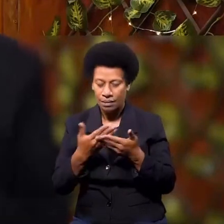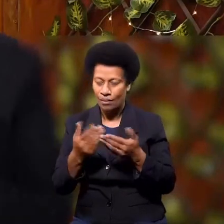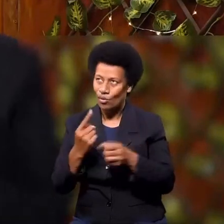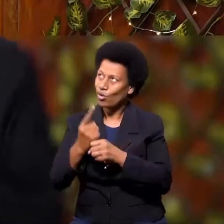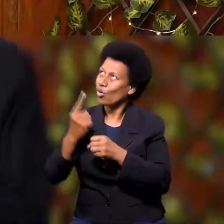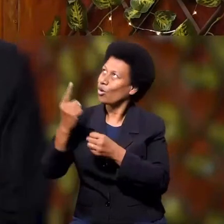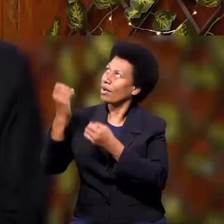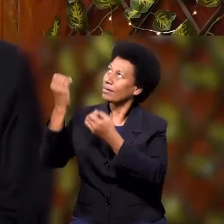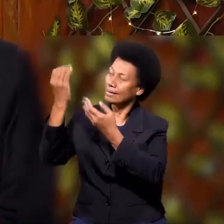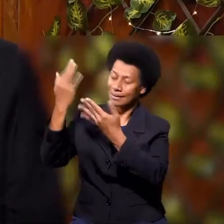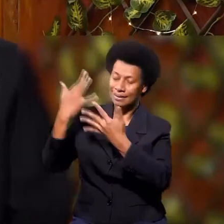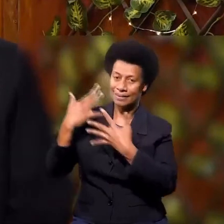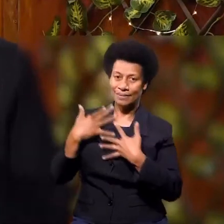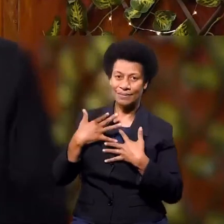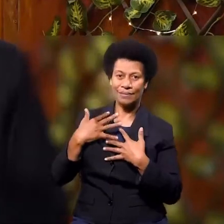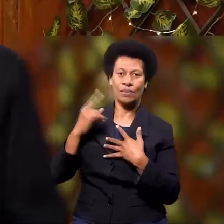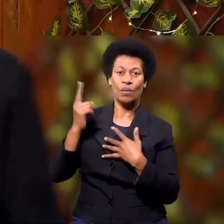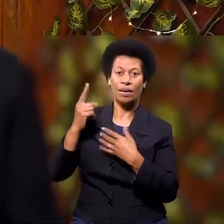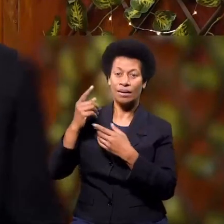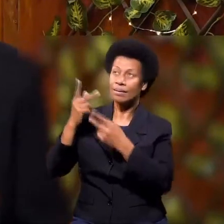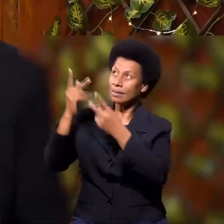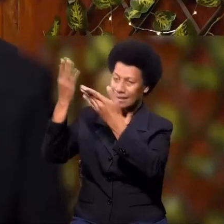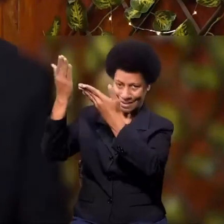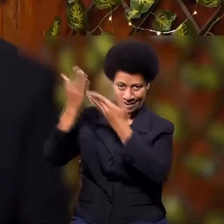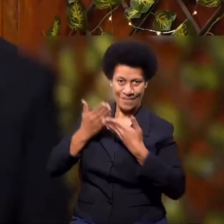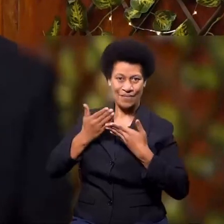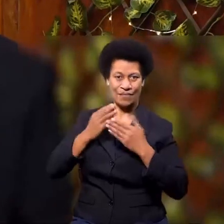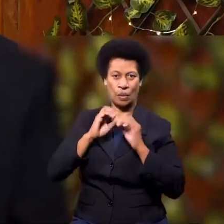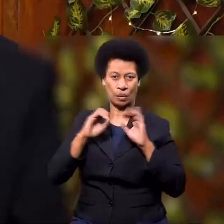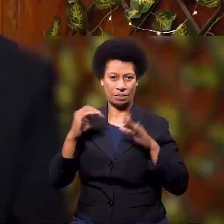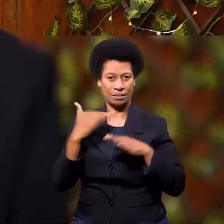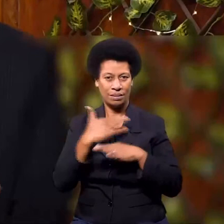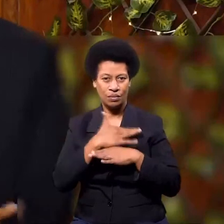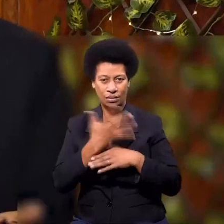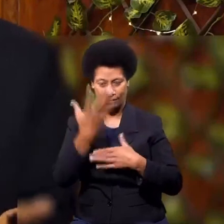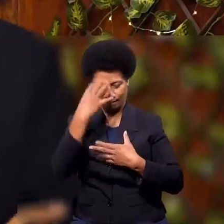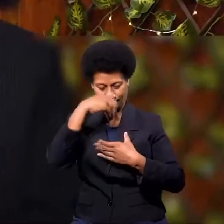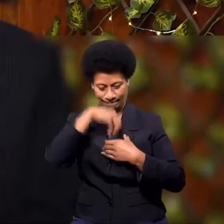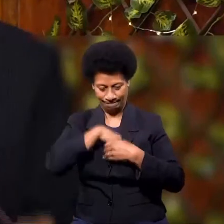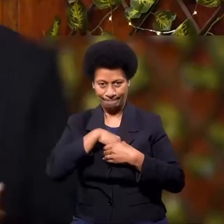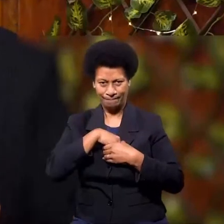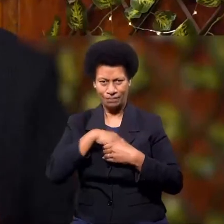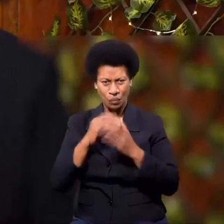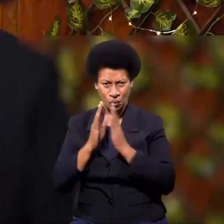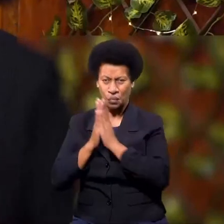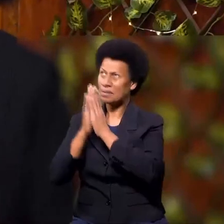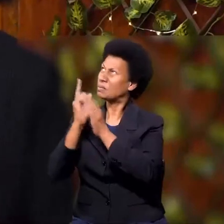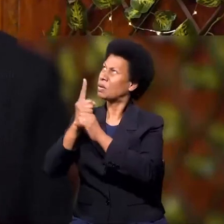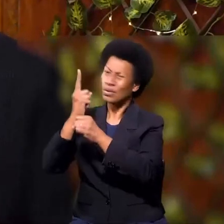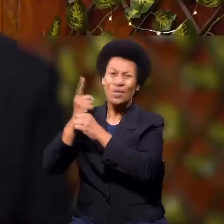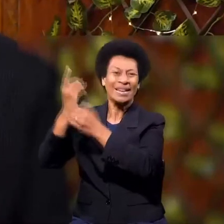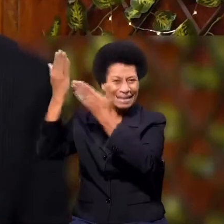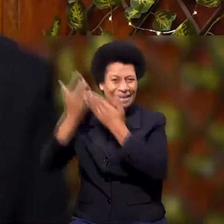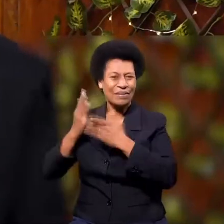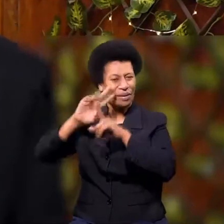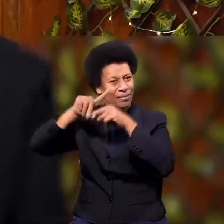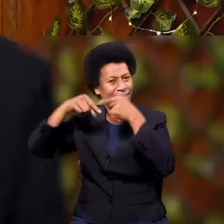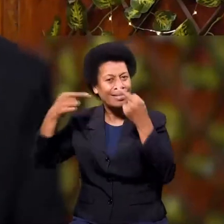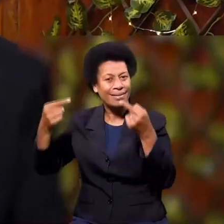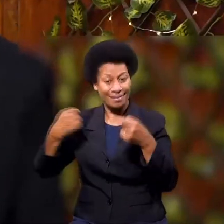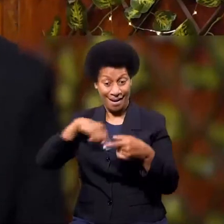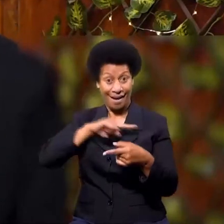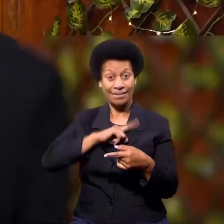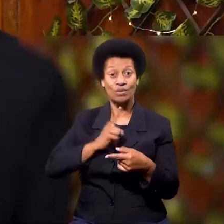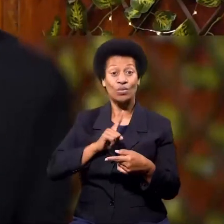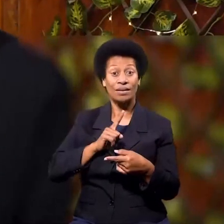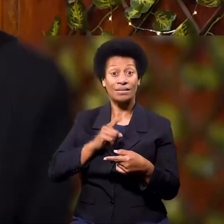will provide the spirit to fear the Lord. He provides it. We serve a God who provides for us. Amen. All he needs is